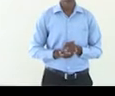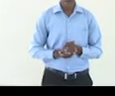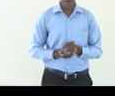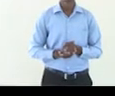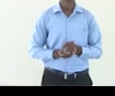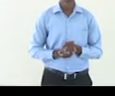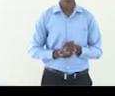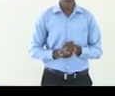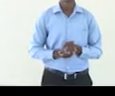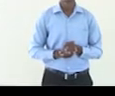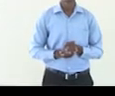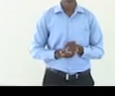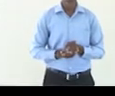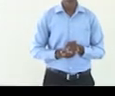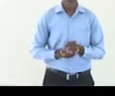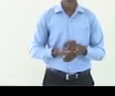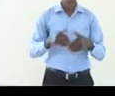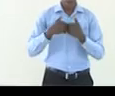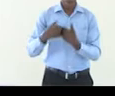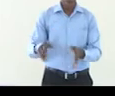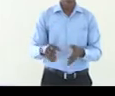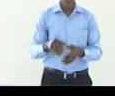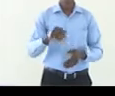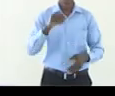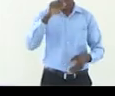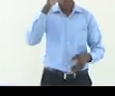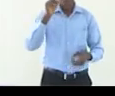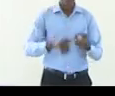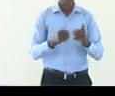Something like that, Father. You lost a boyfriend?